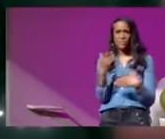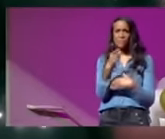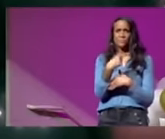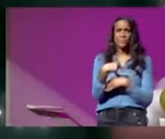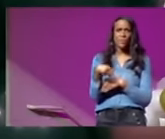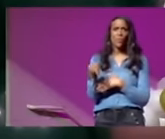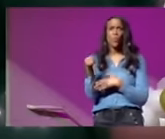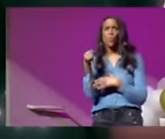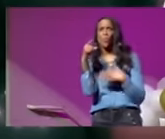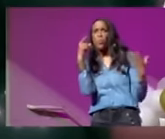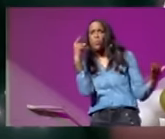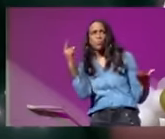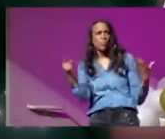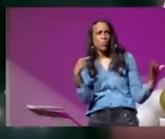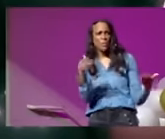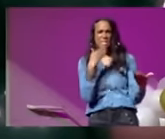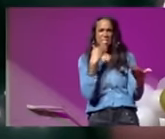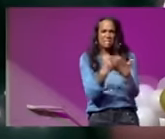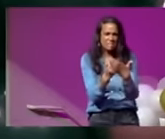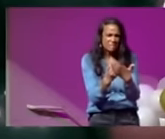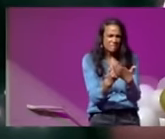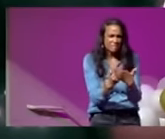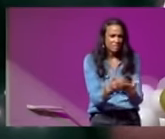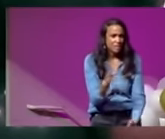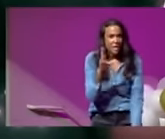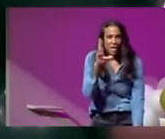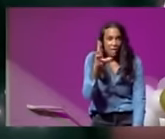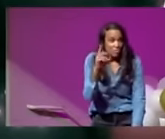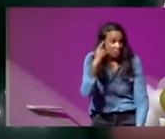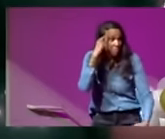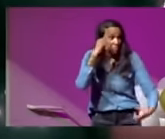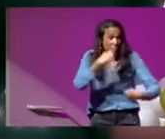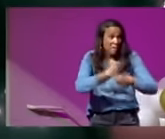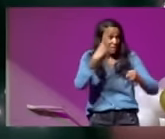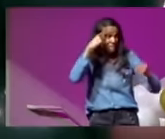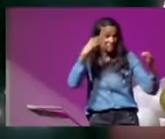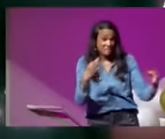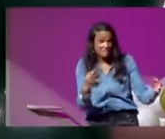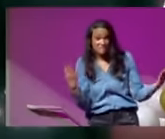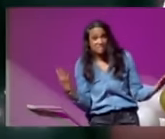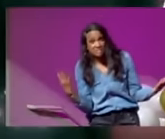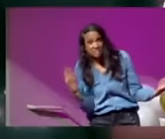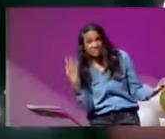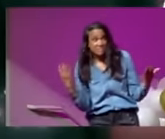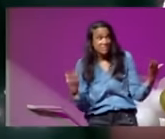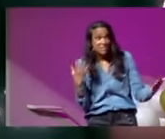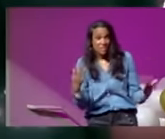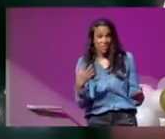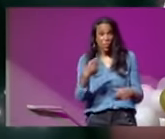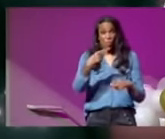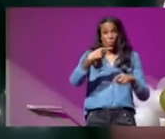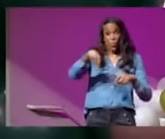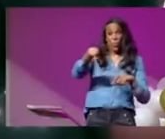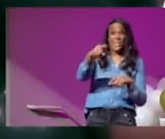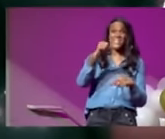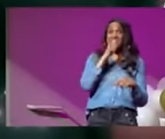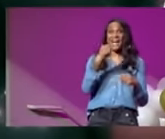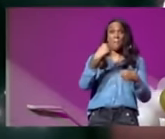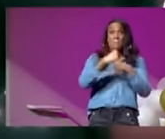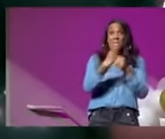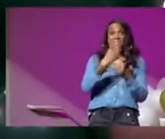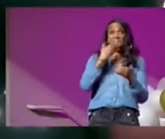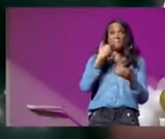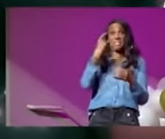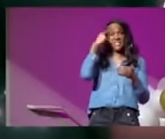people, but we're where we are because we made the decisions. We were stuck on stupid. We did what